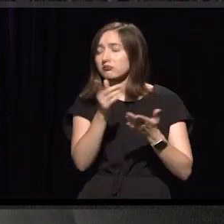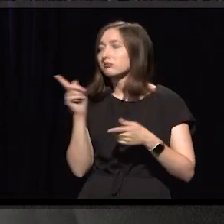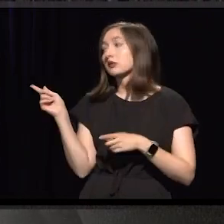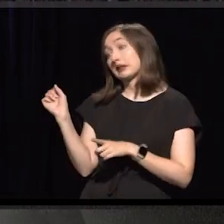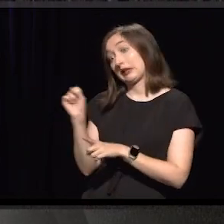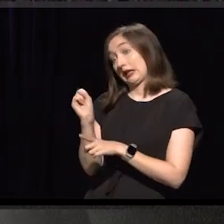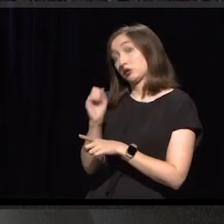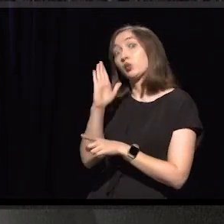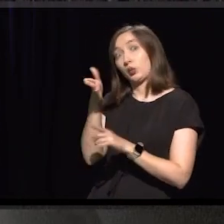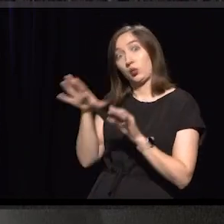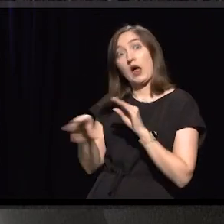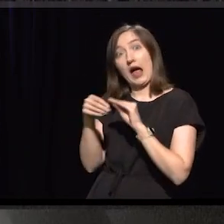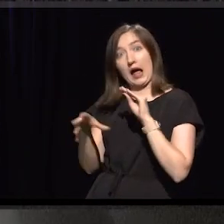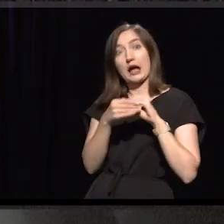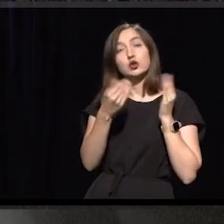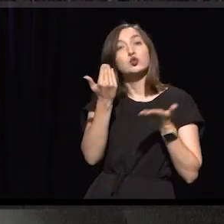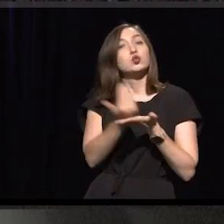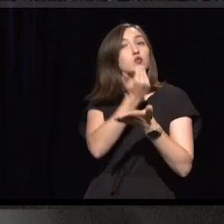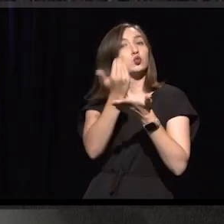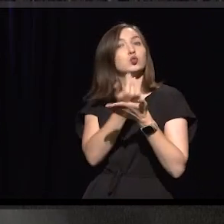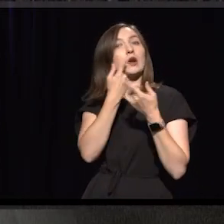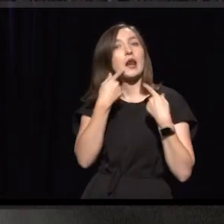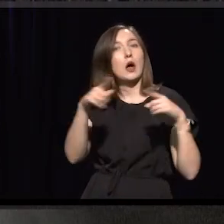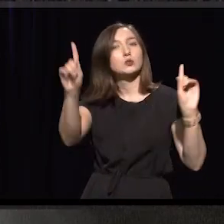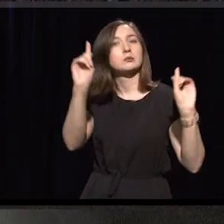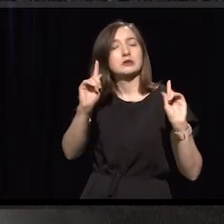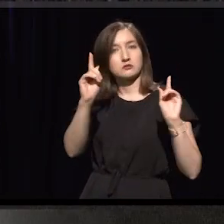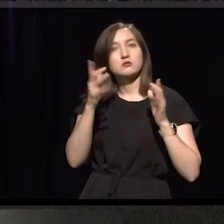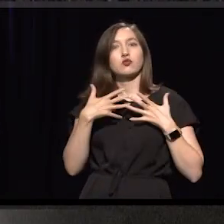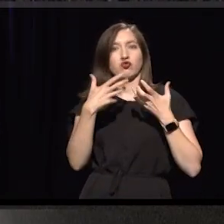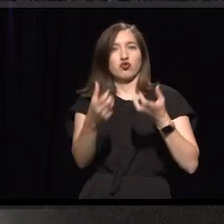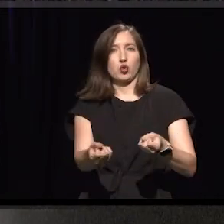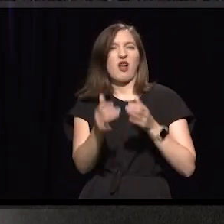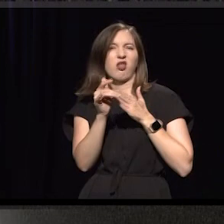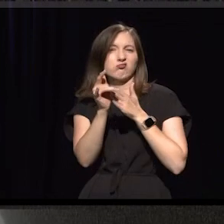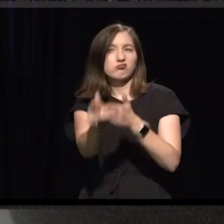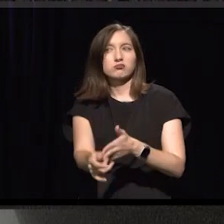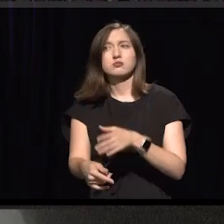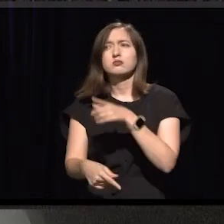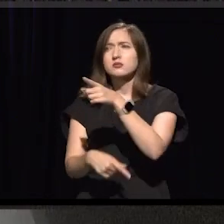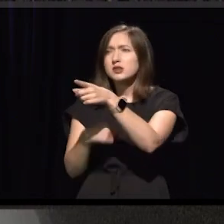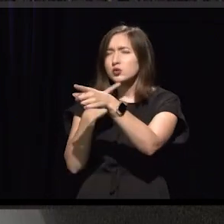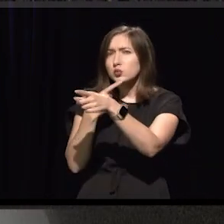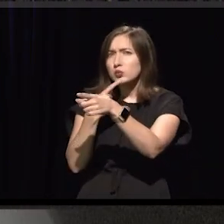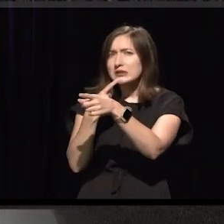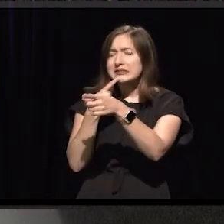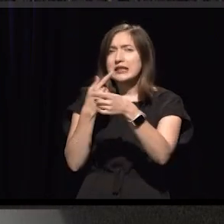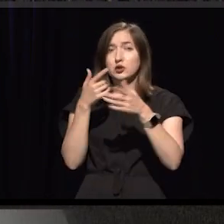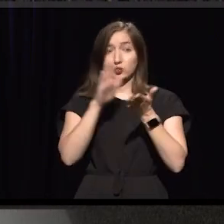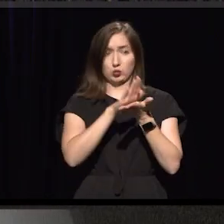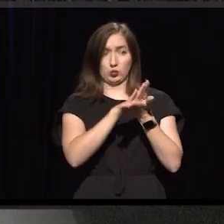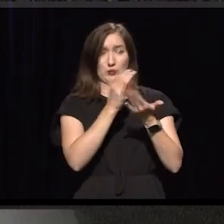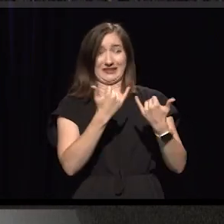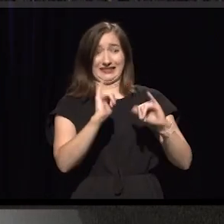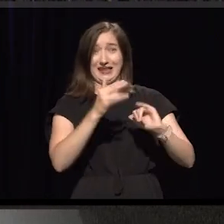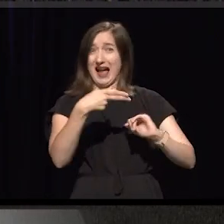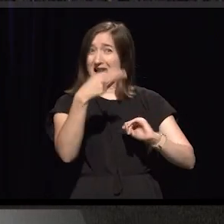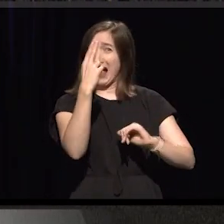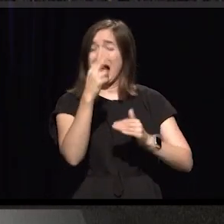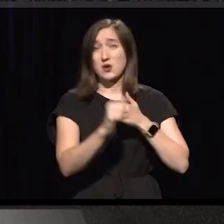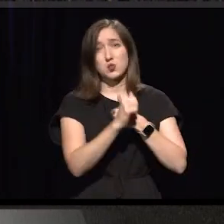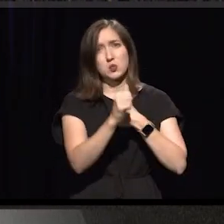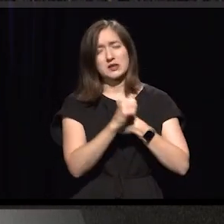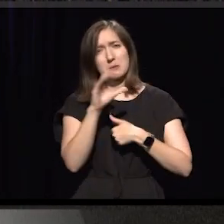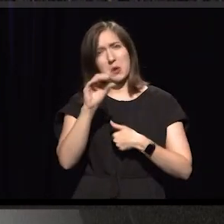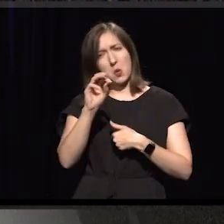tomorrow. And I know that you had also mentioned that the risk level right now for schools is still very high, but school districts like Comal County ISD still plan